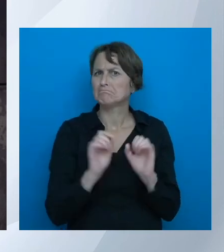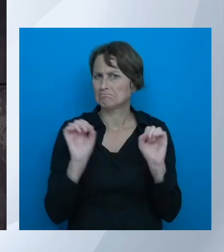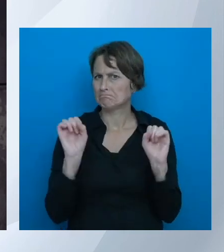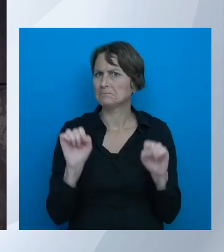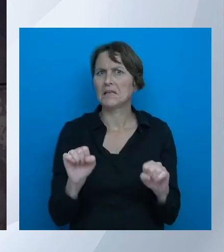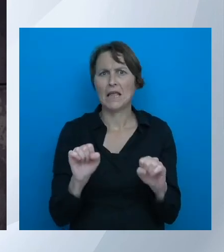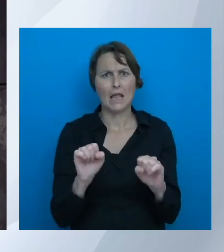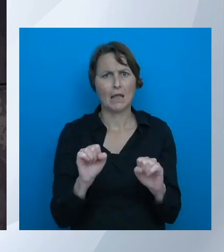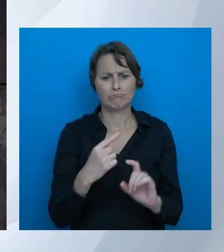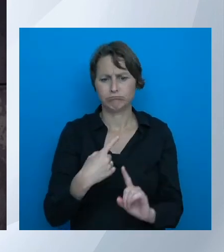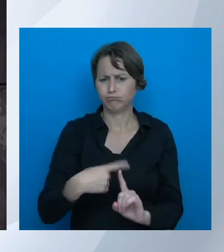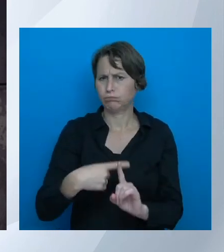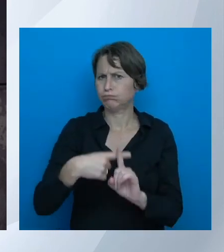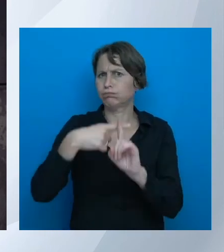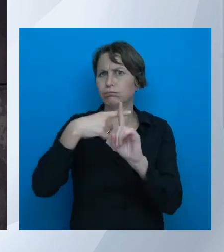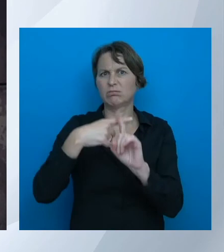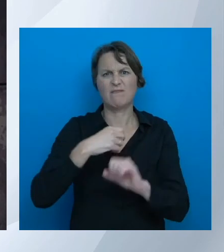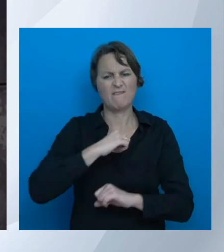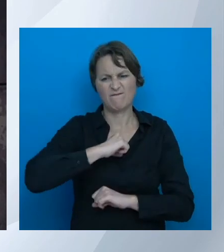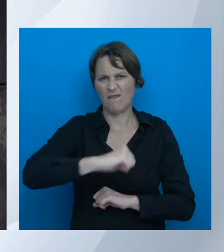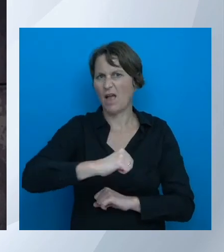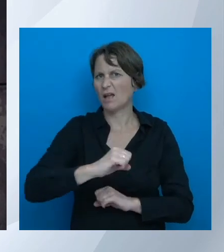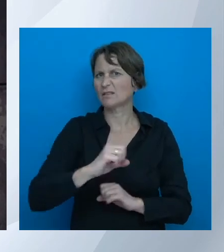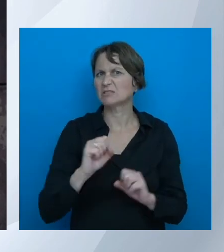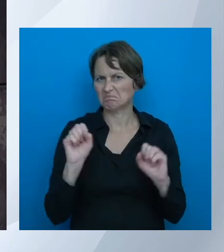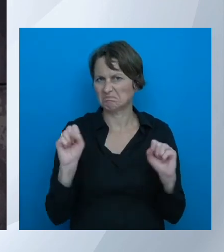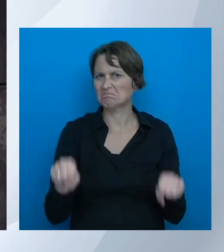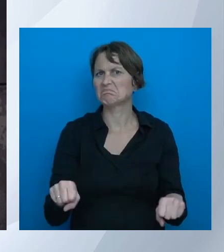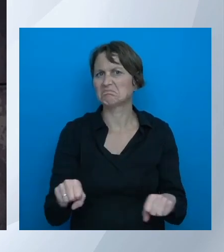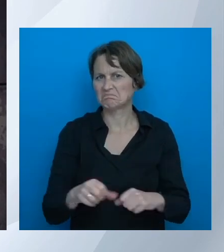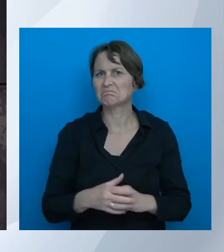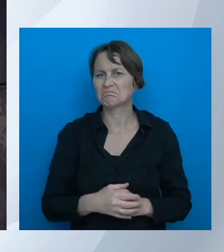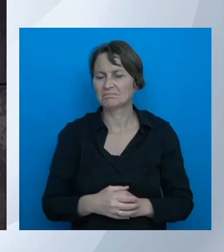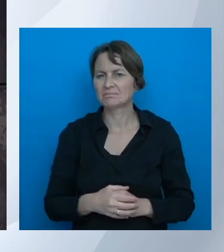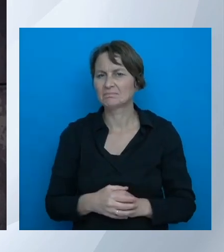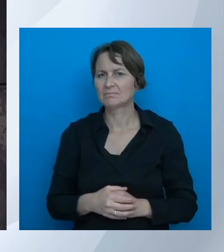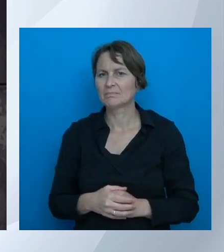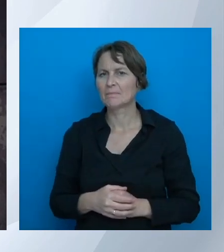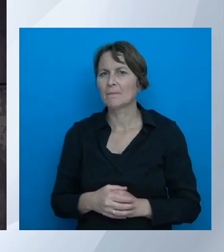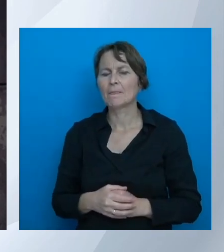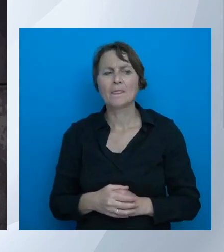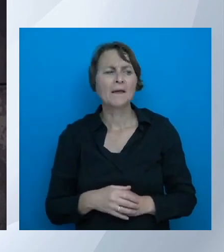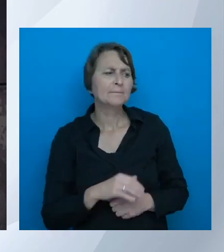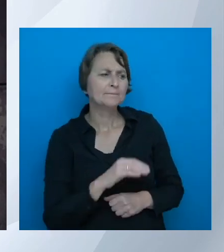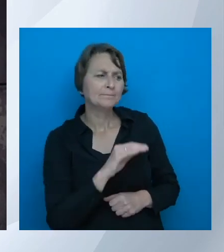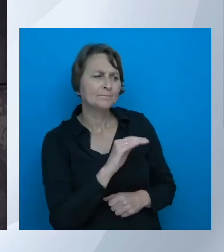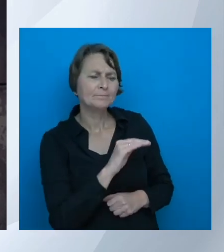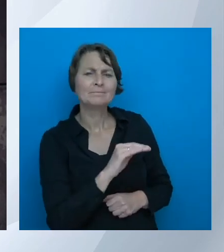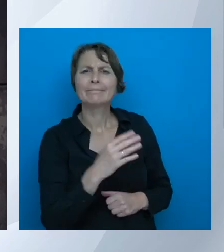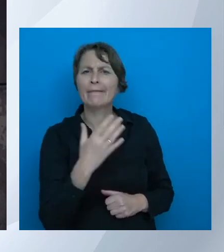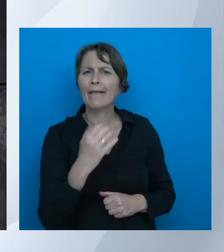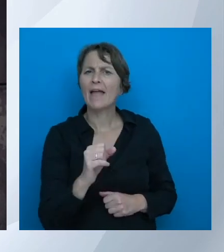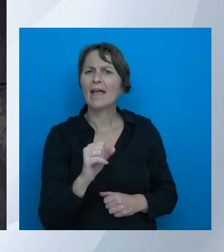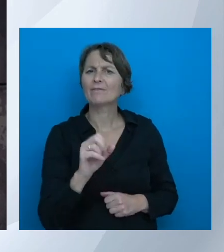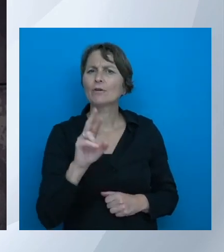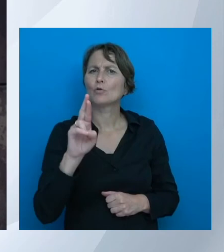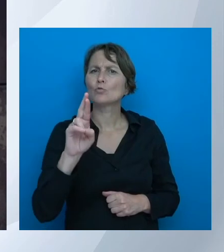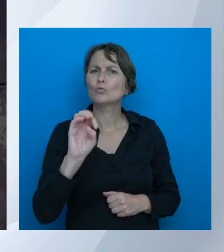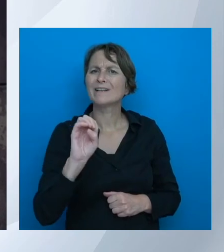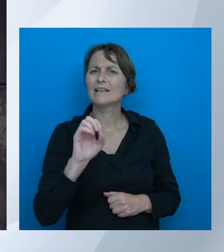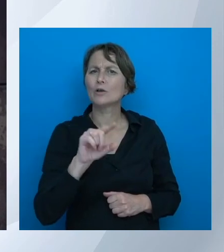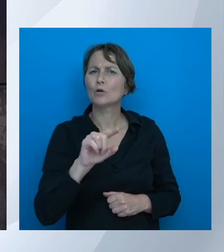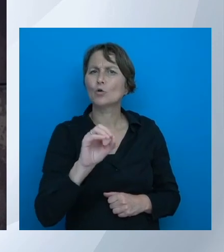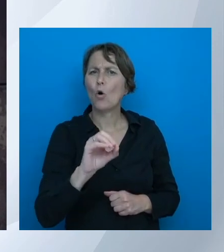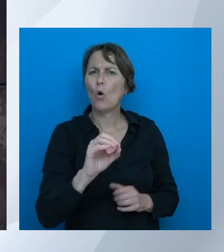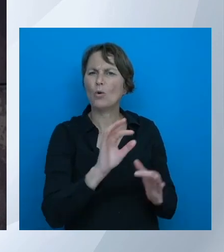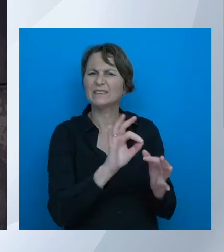improvements real fast. Yeah. Yes. That's right. Okay. And then to get back onto the Rego specific language, the domain specific language,